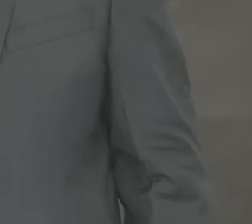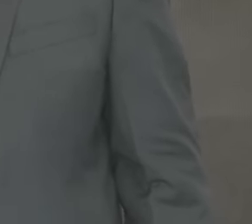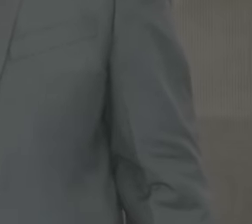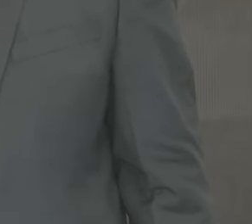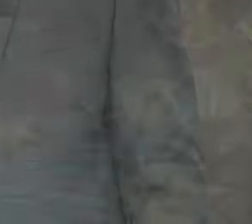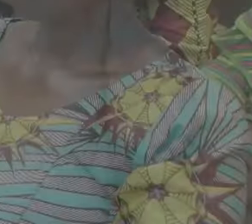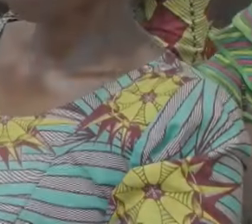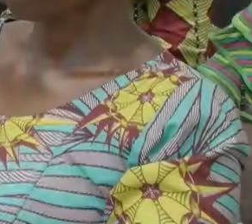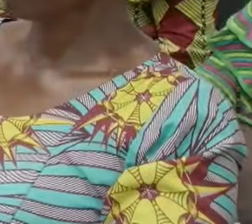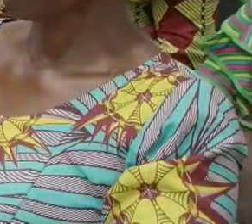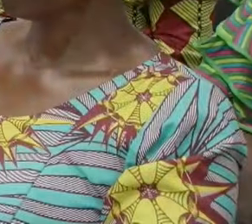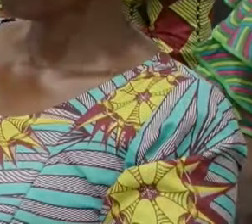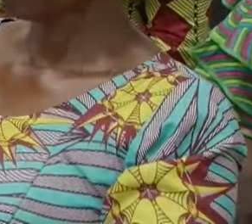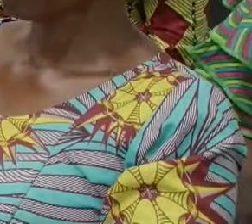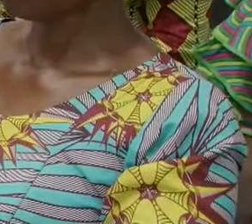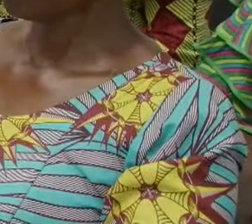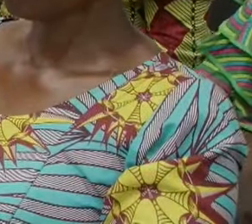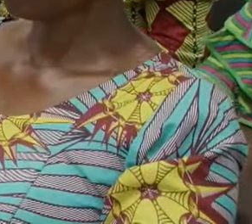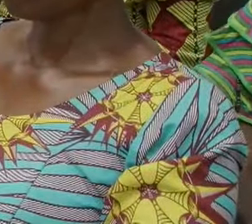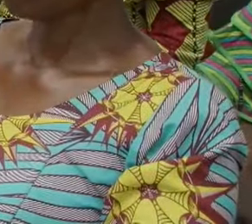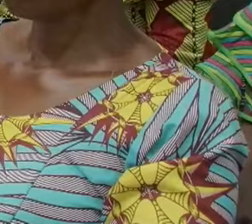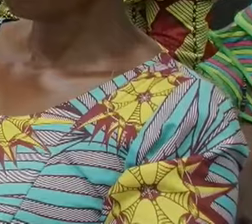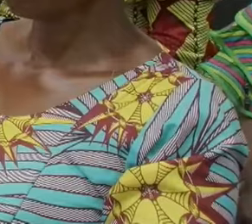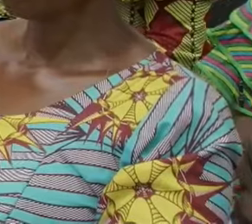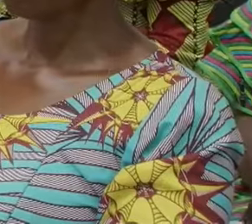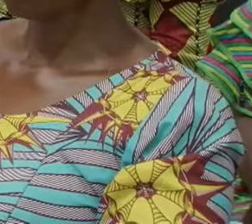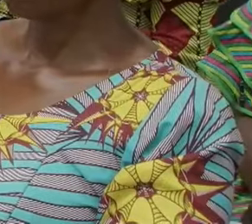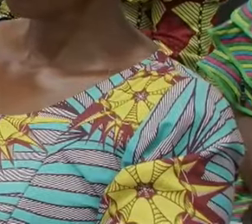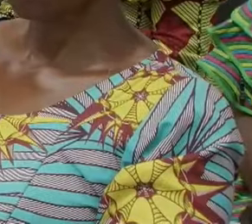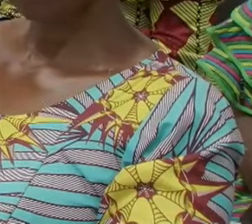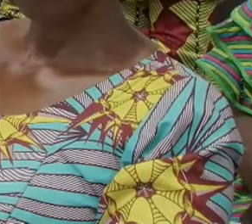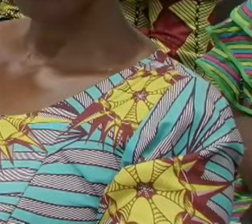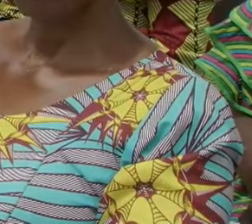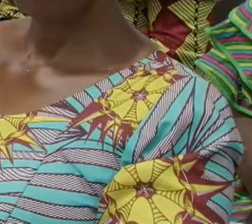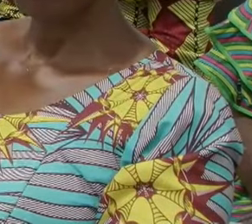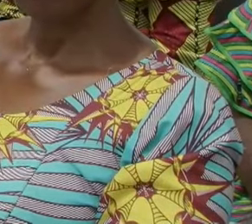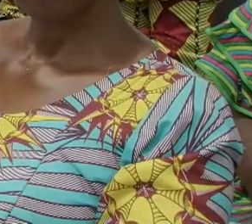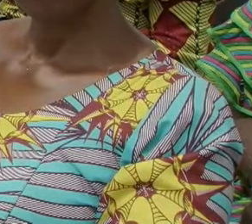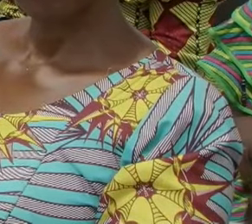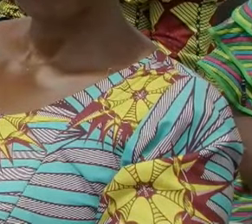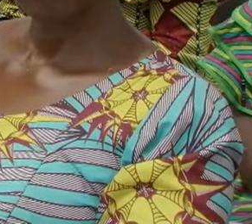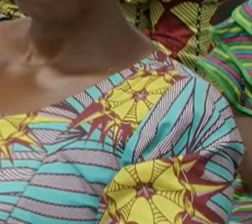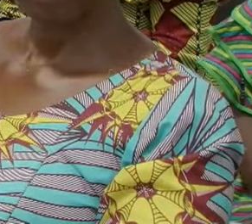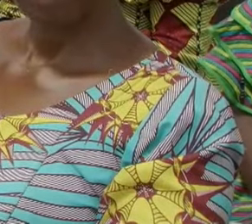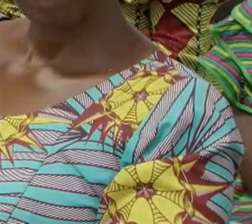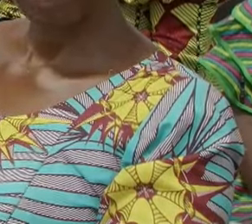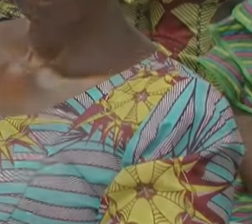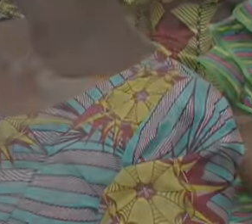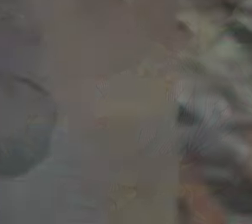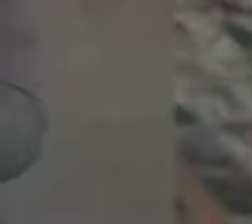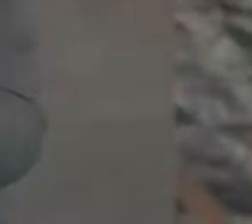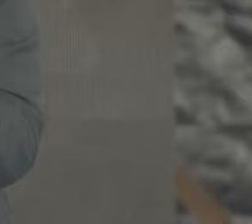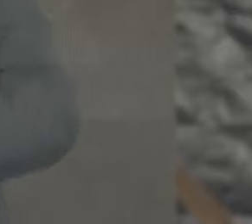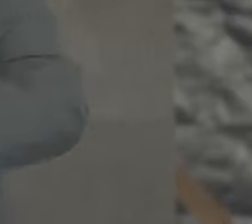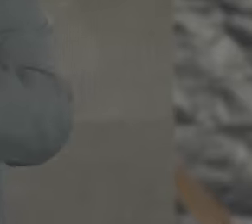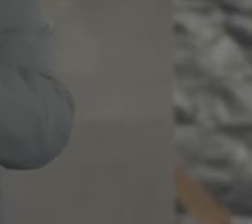and they have seen my miracles which I did in Egypt and in the wilderness,